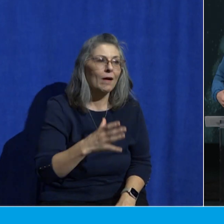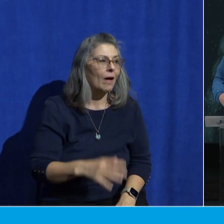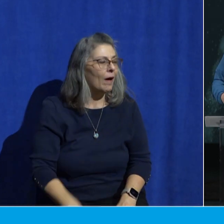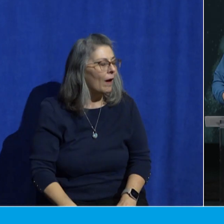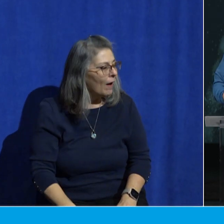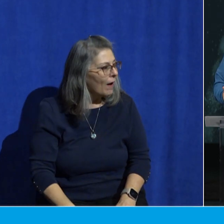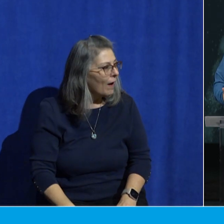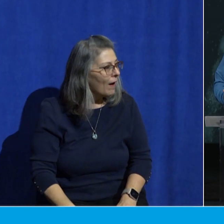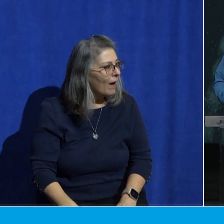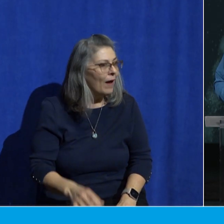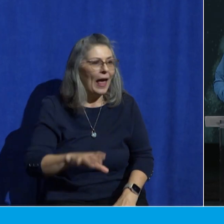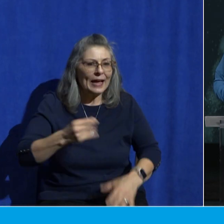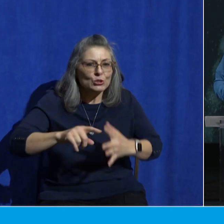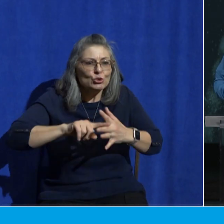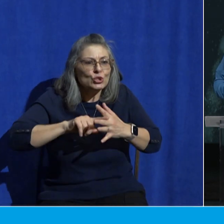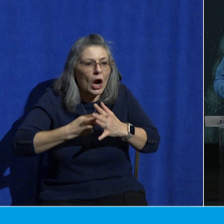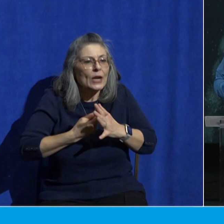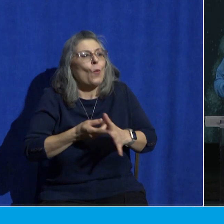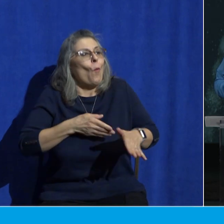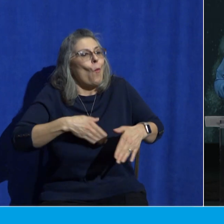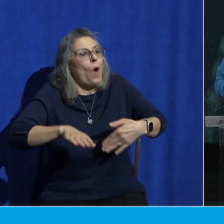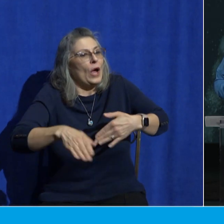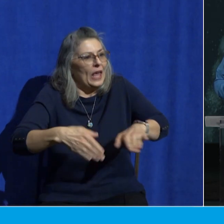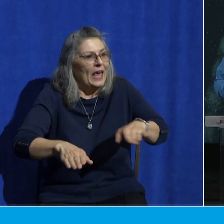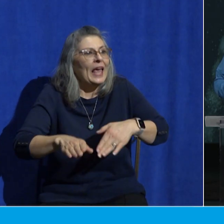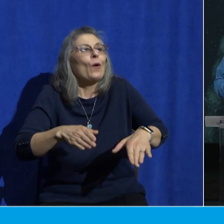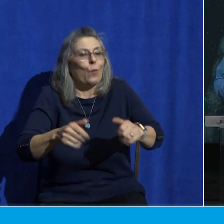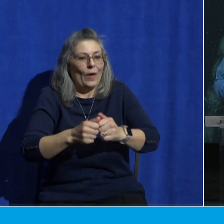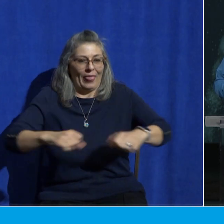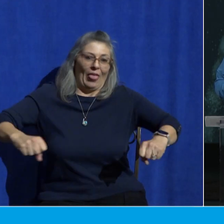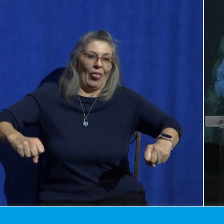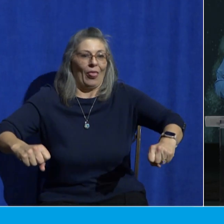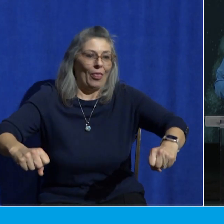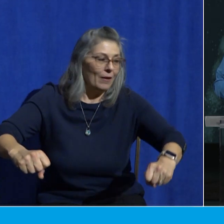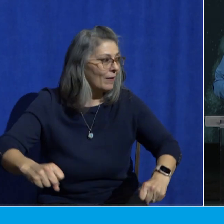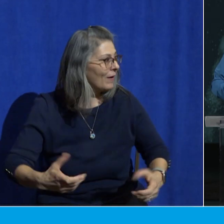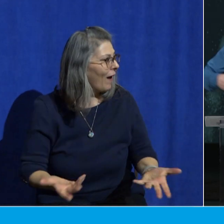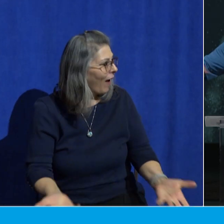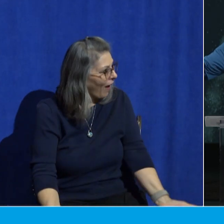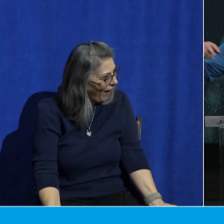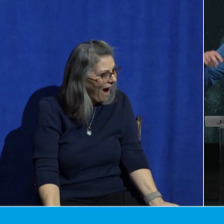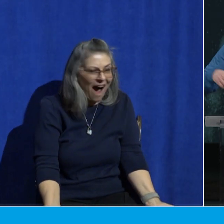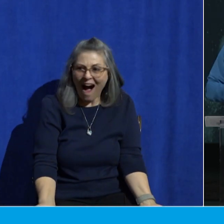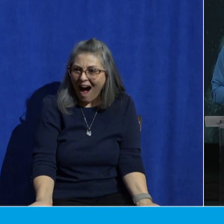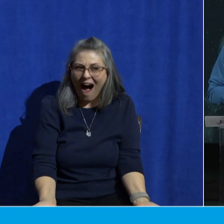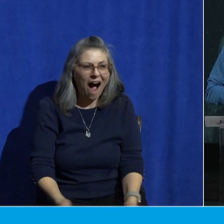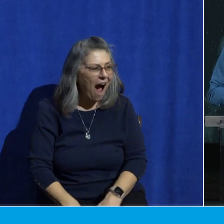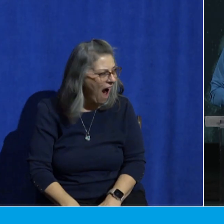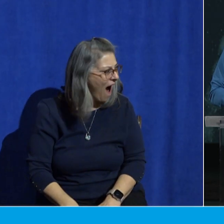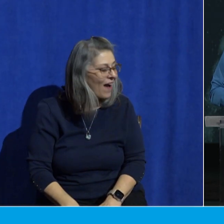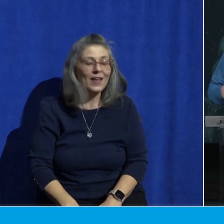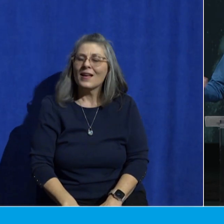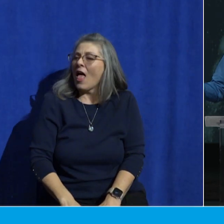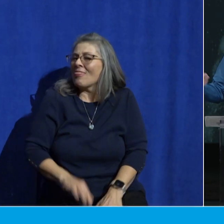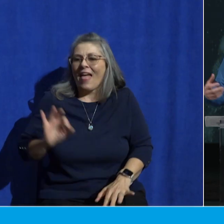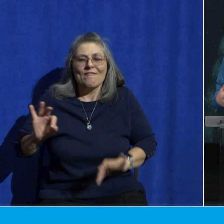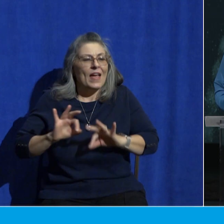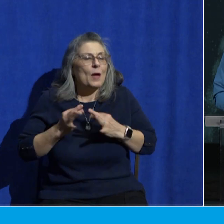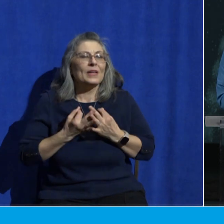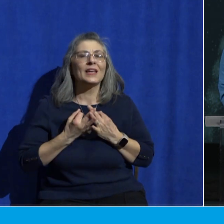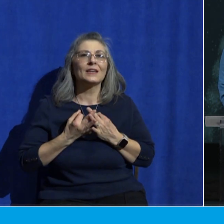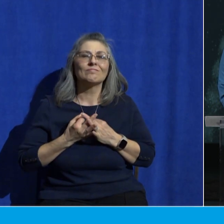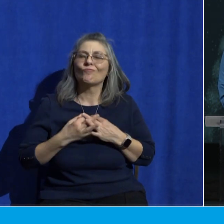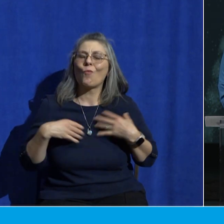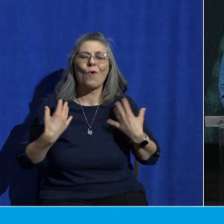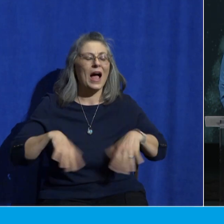that, and he started walking in his gate. And the De Los Santos family was there on Friday